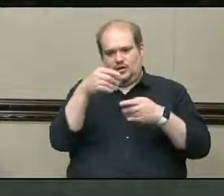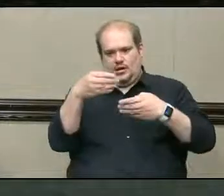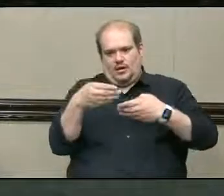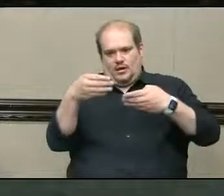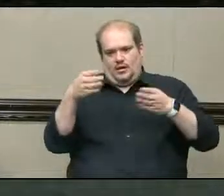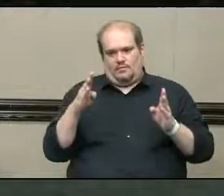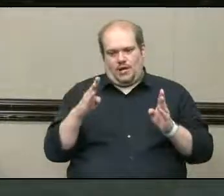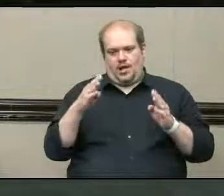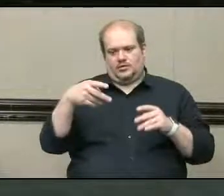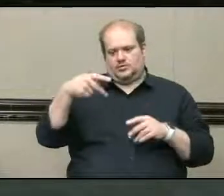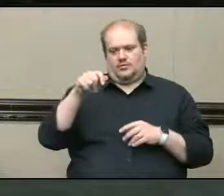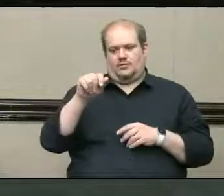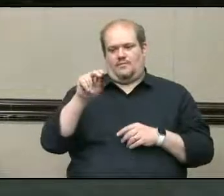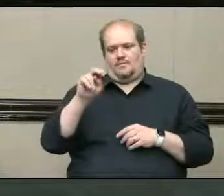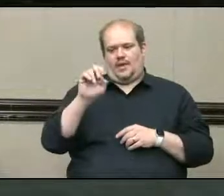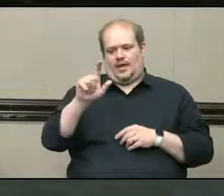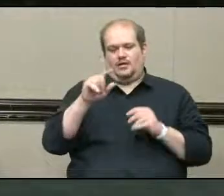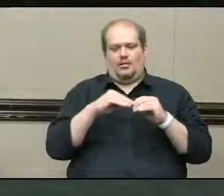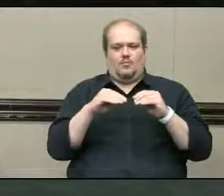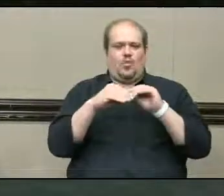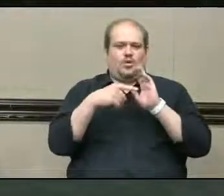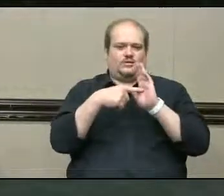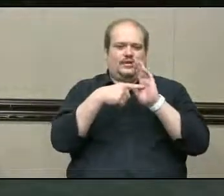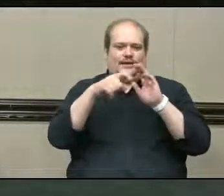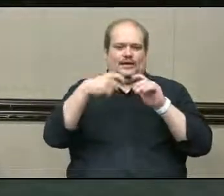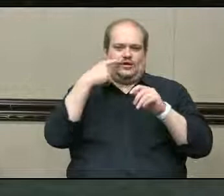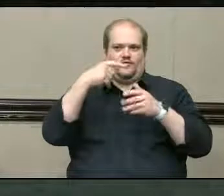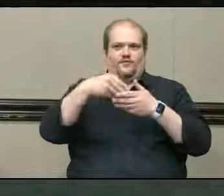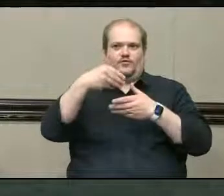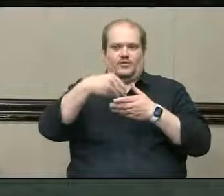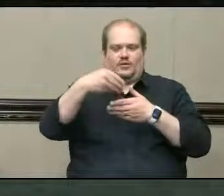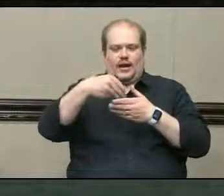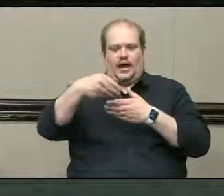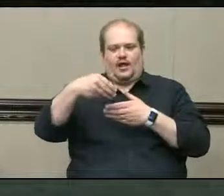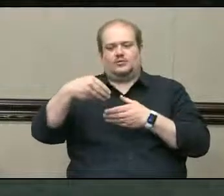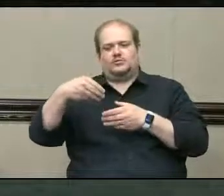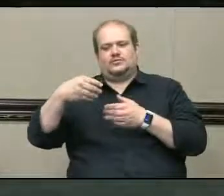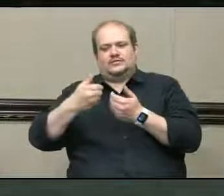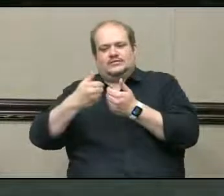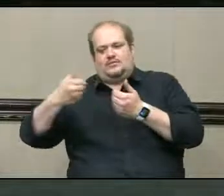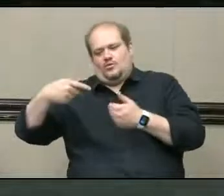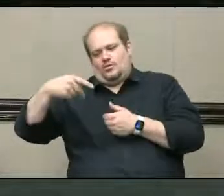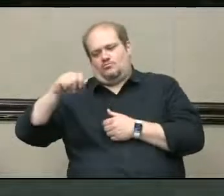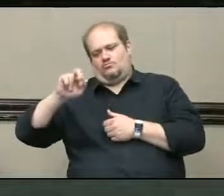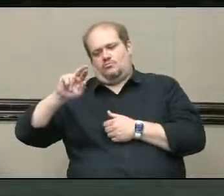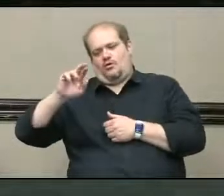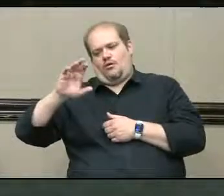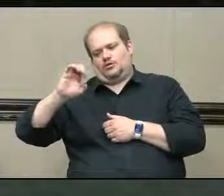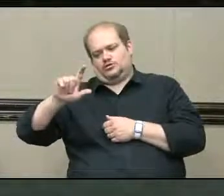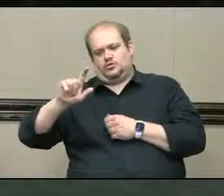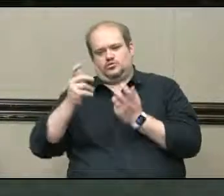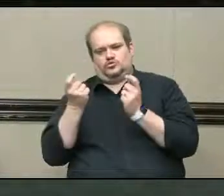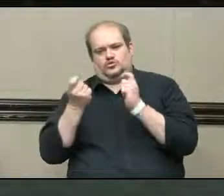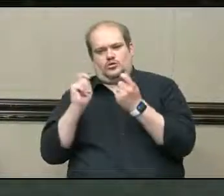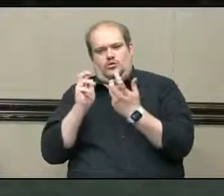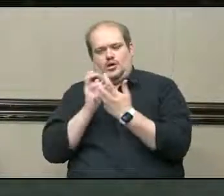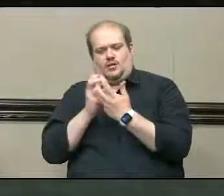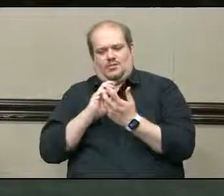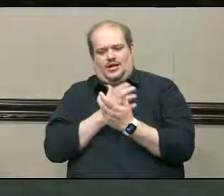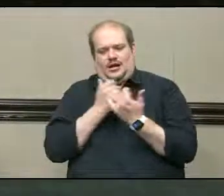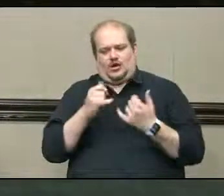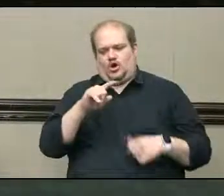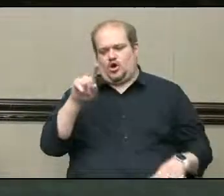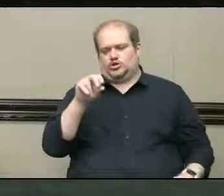box or a panel or an additional sign that may be needed for an outlot or a parcel, trying to accommodate with what our current zoning is. And